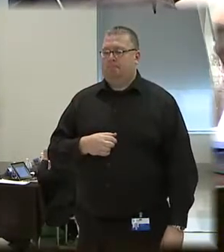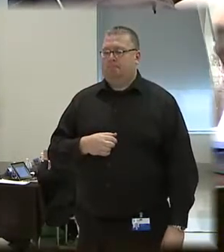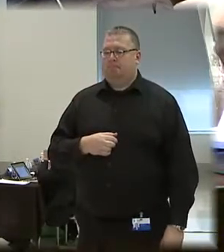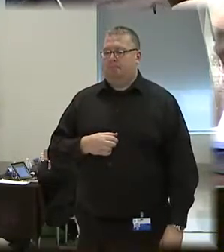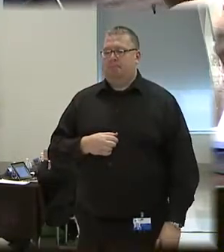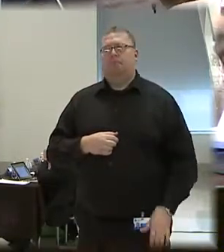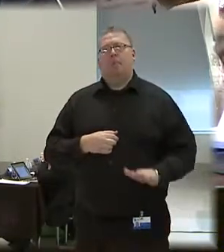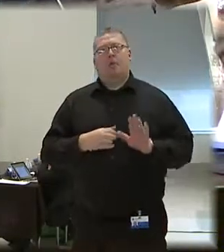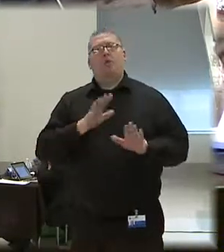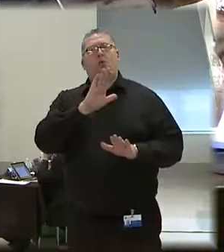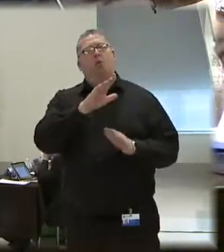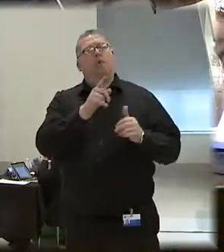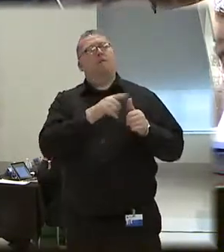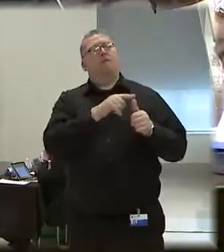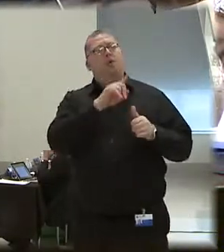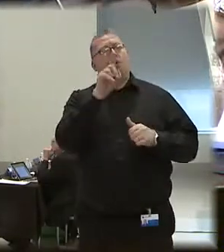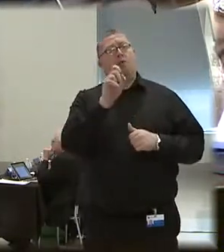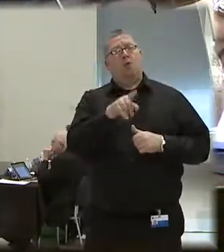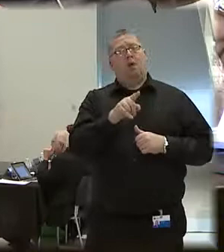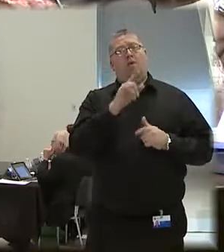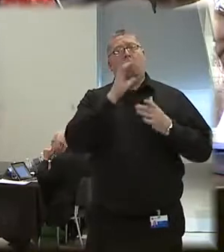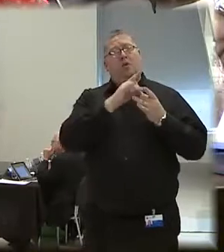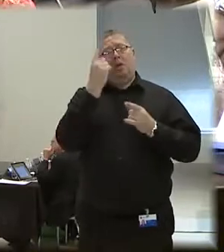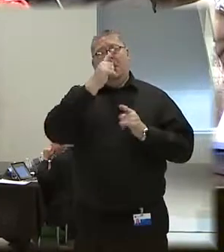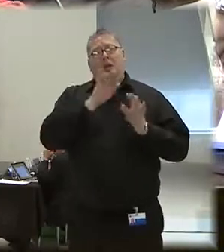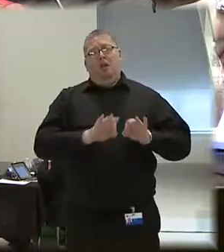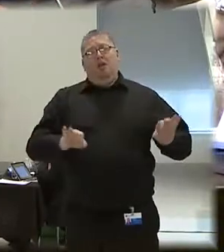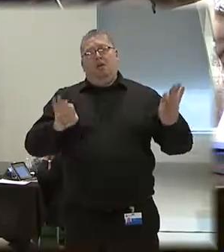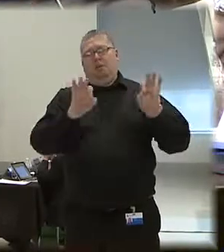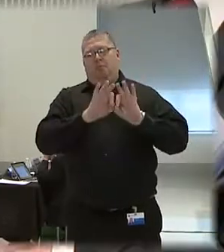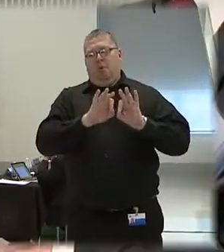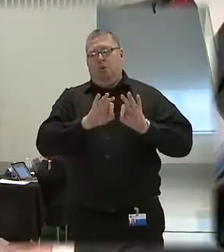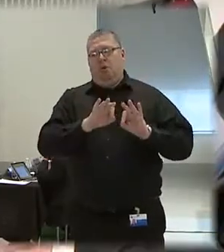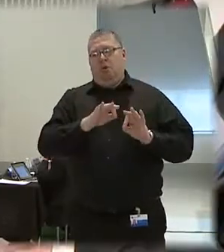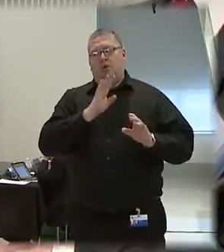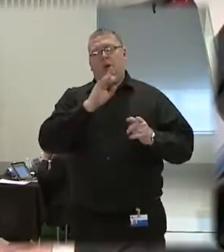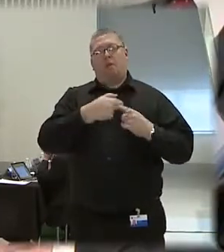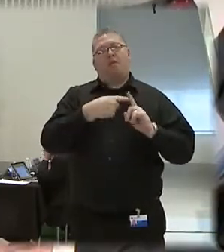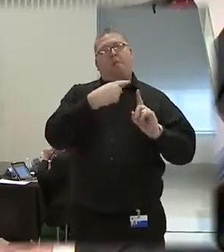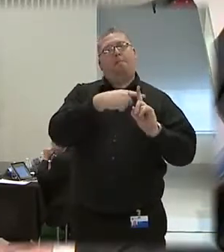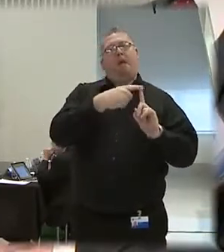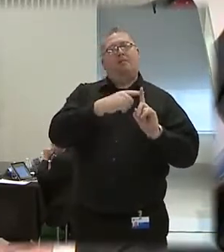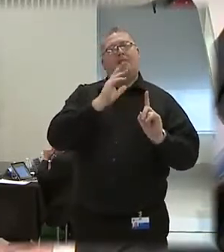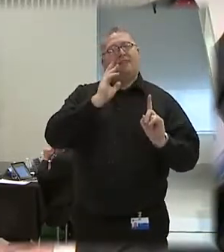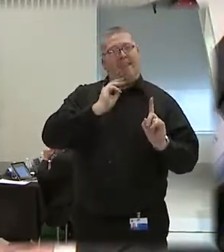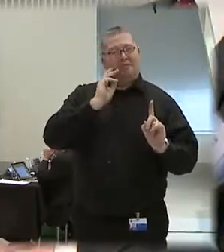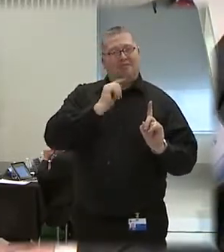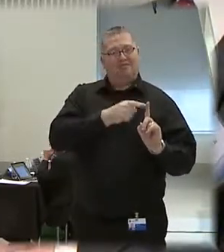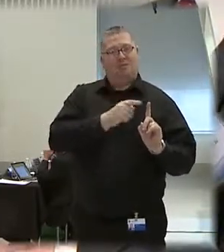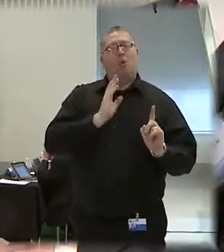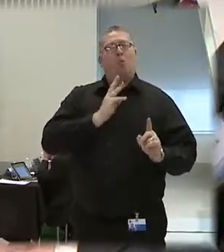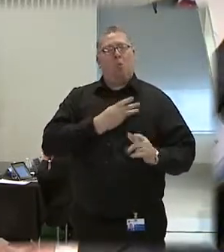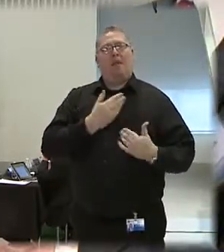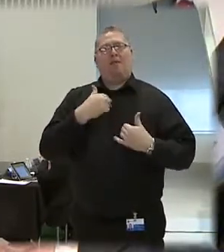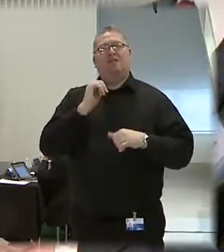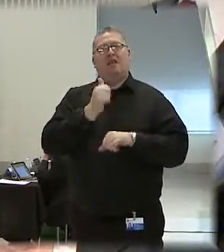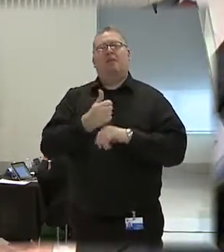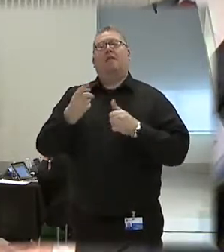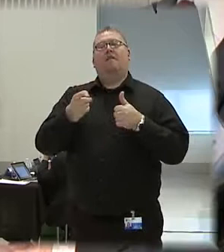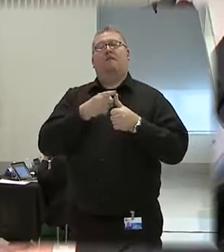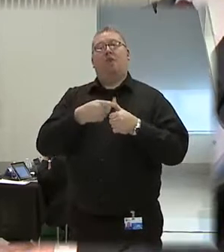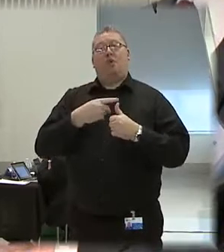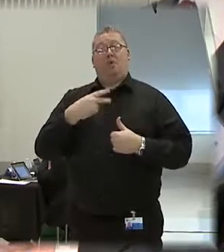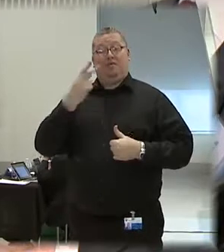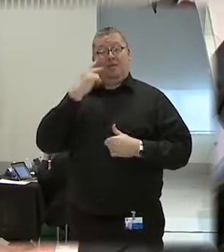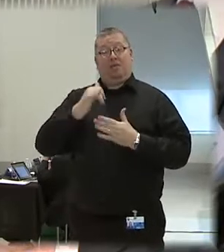Your first question did have to do with something really important. I just remembered it. It was the positive encounters. We've set up, first of all, there's a precedent.